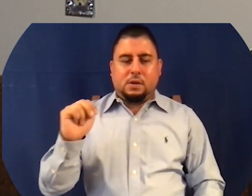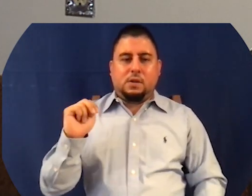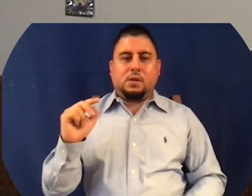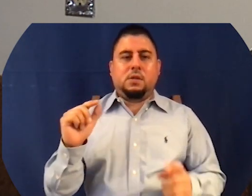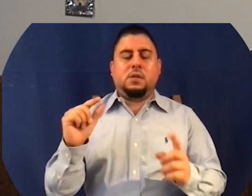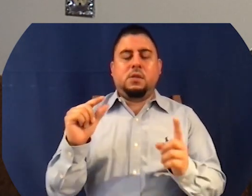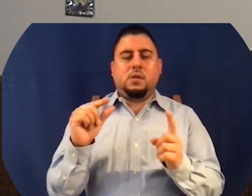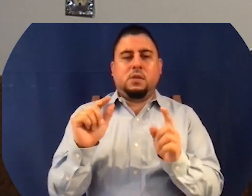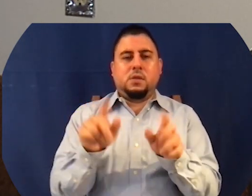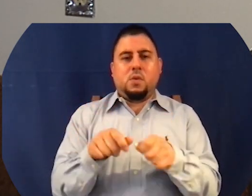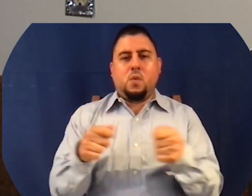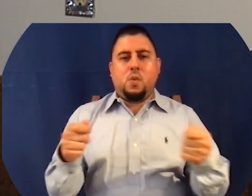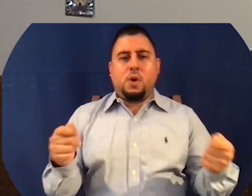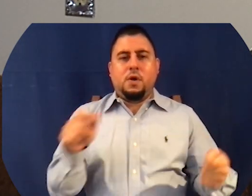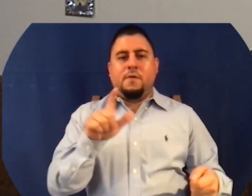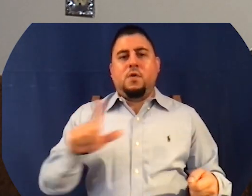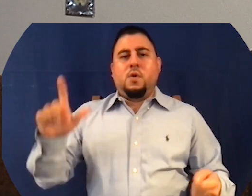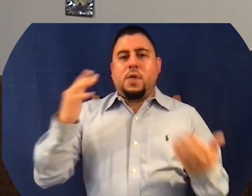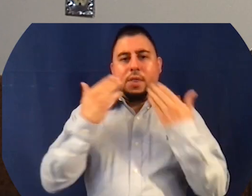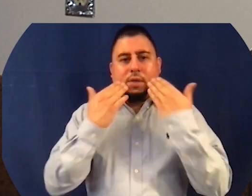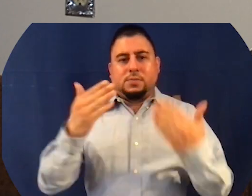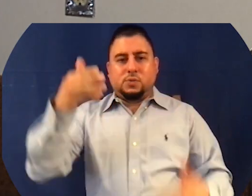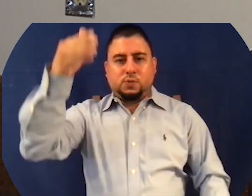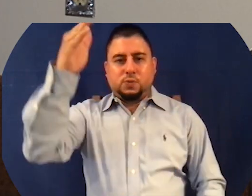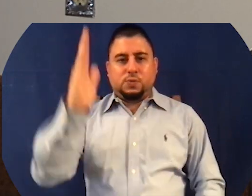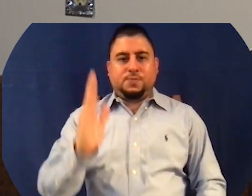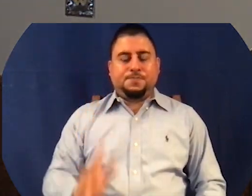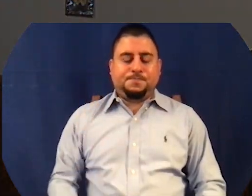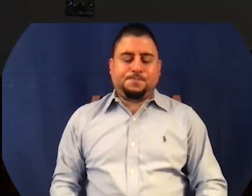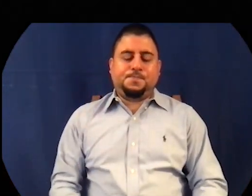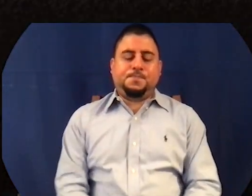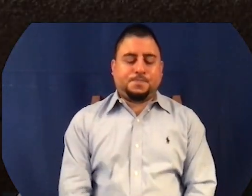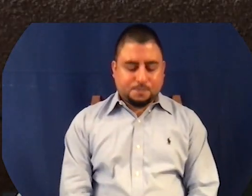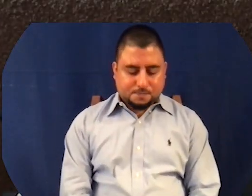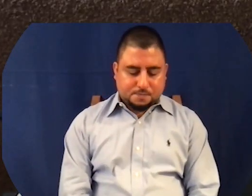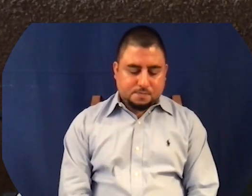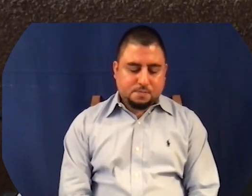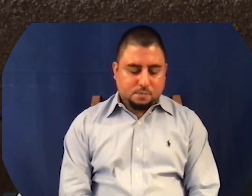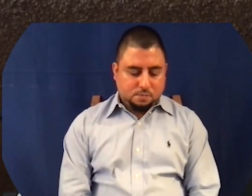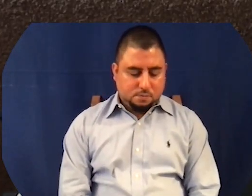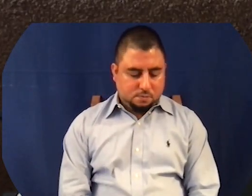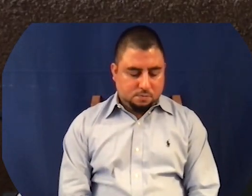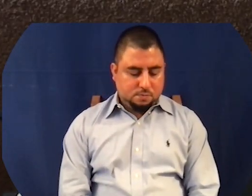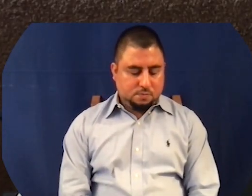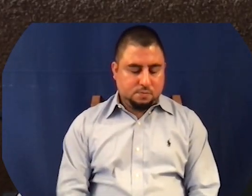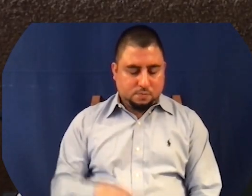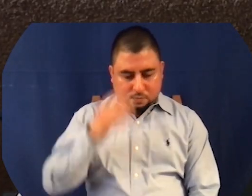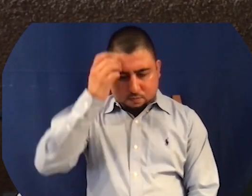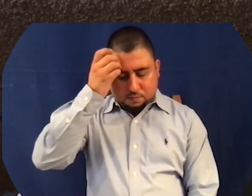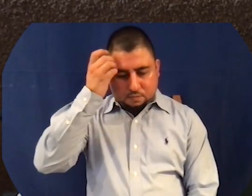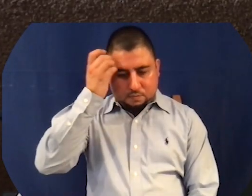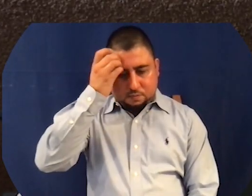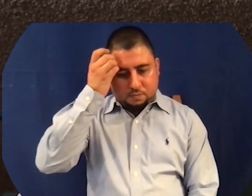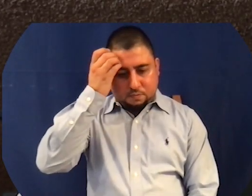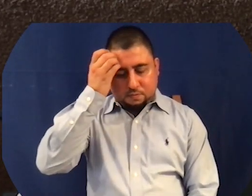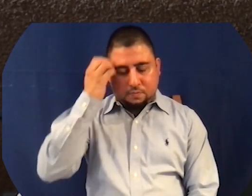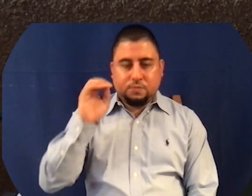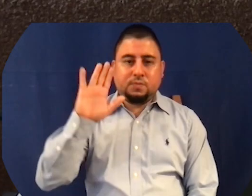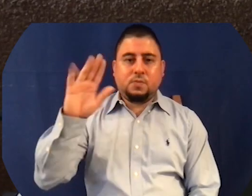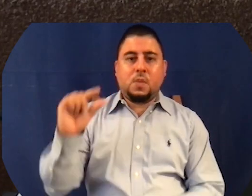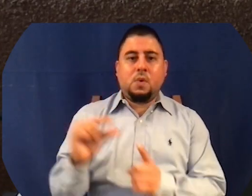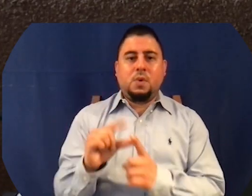The word of the Lord. Thanks be to God. Your words,